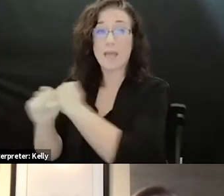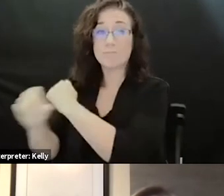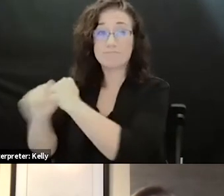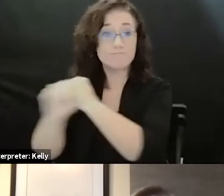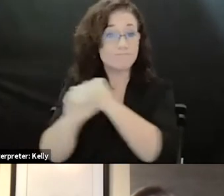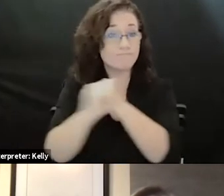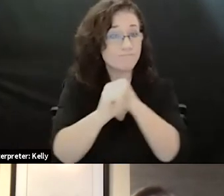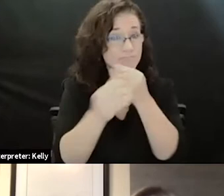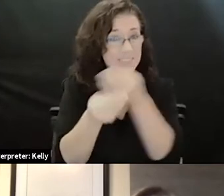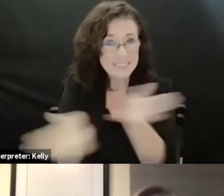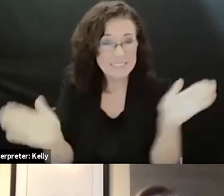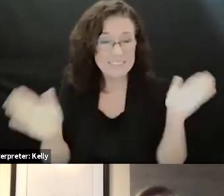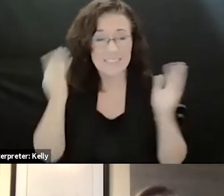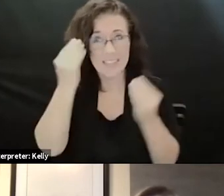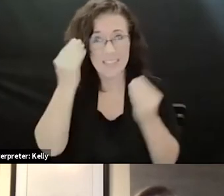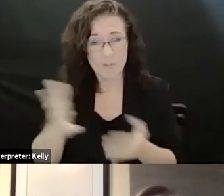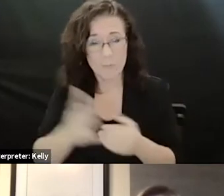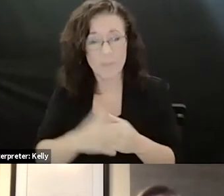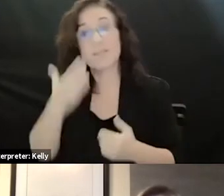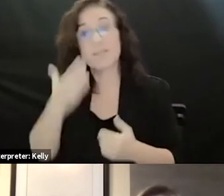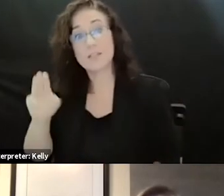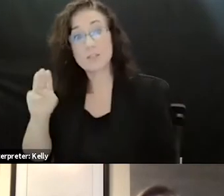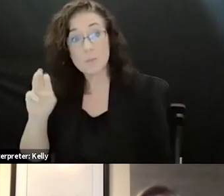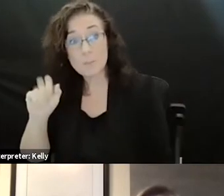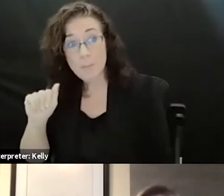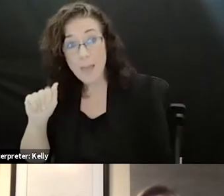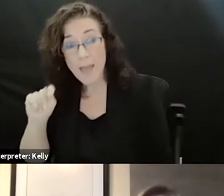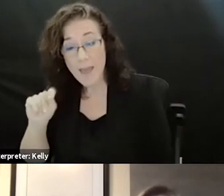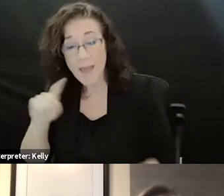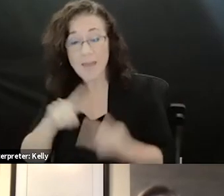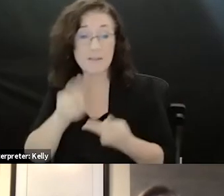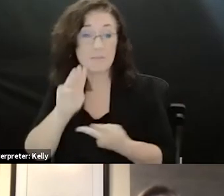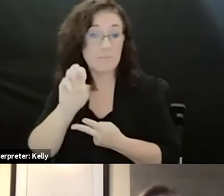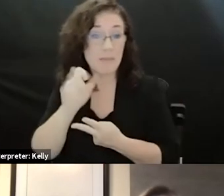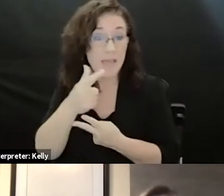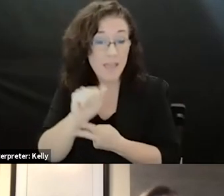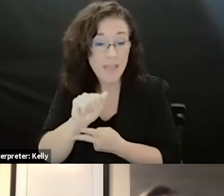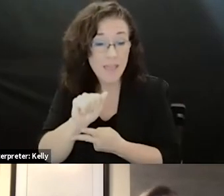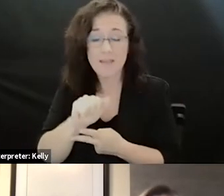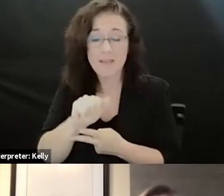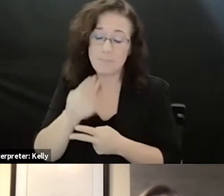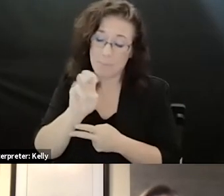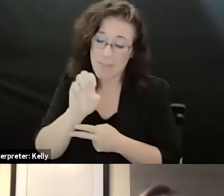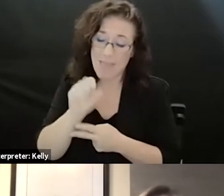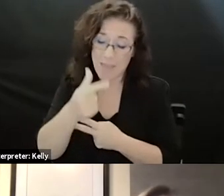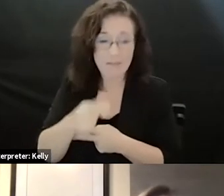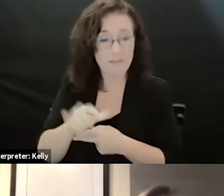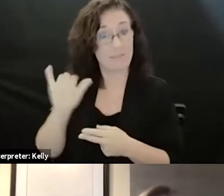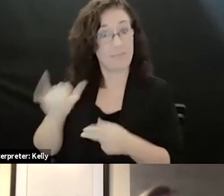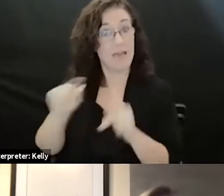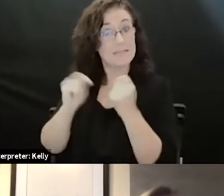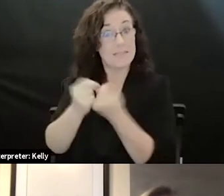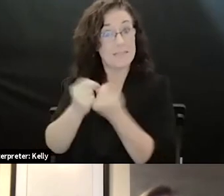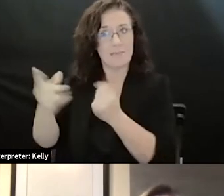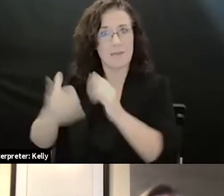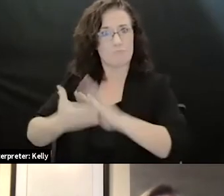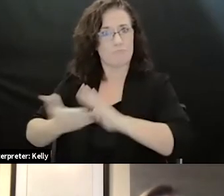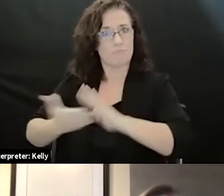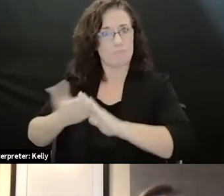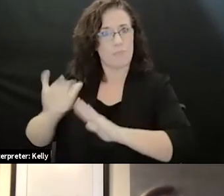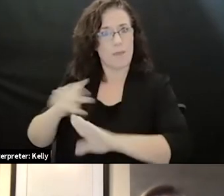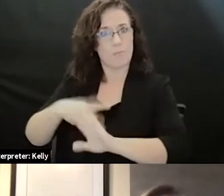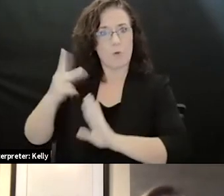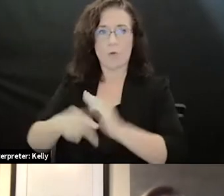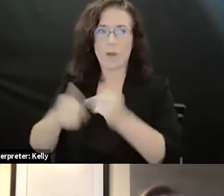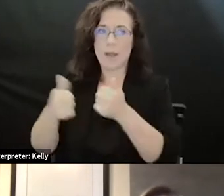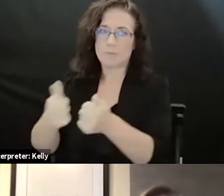vital and thanks to matt and thanks to meg and all of the team that that makes all of that happen so i'm really really pleased and we